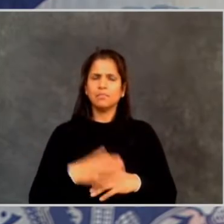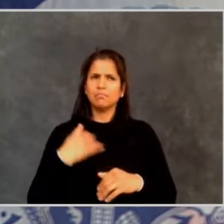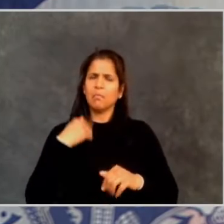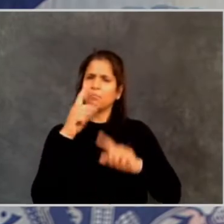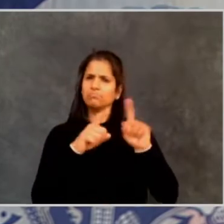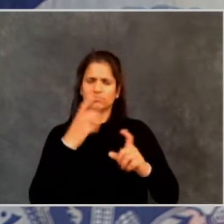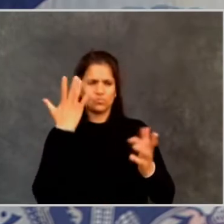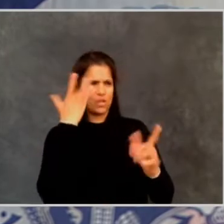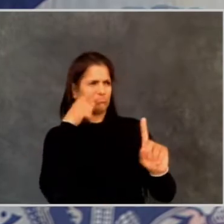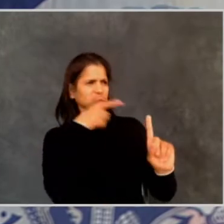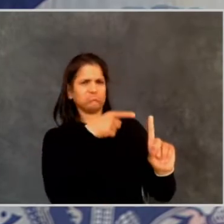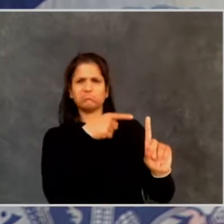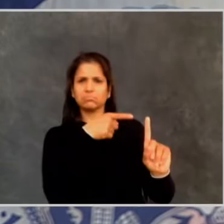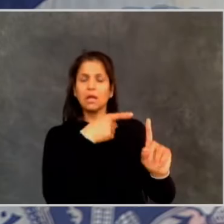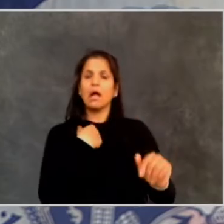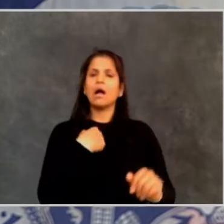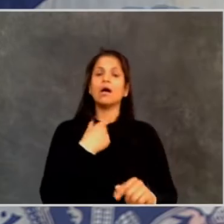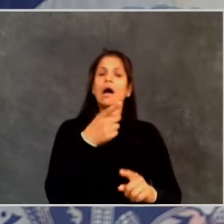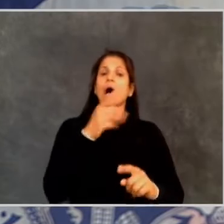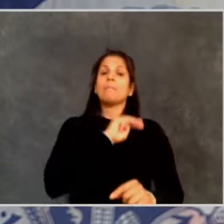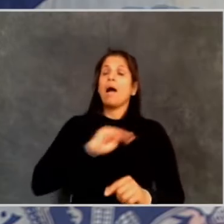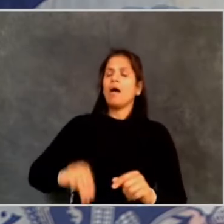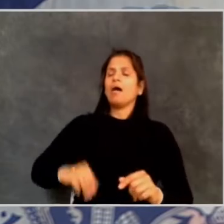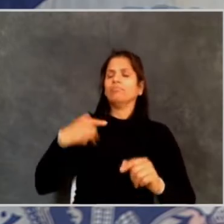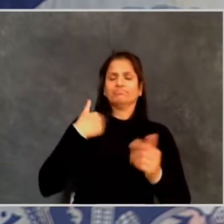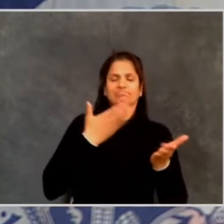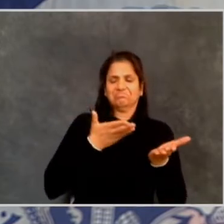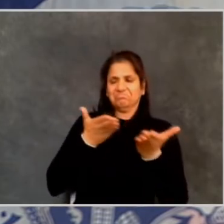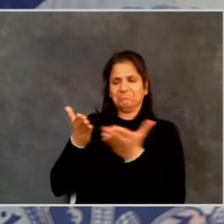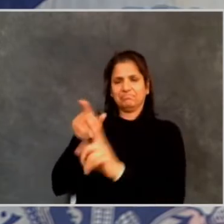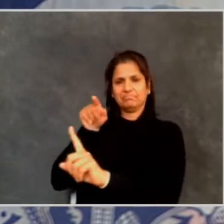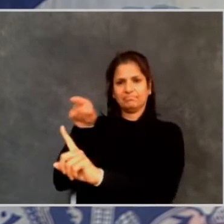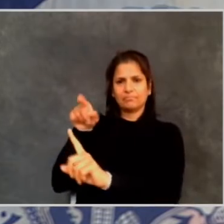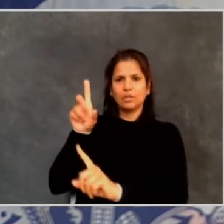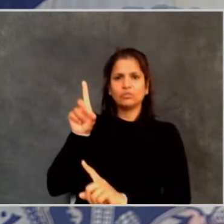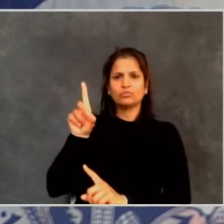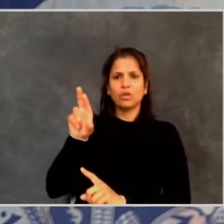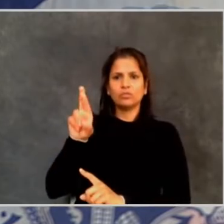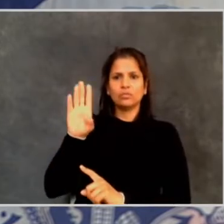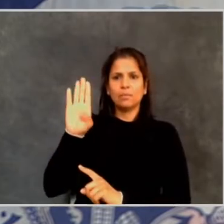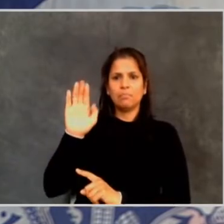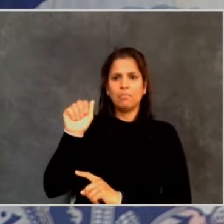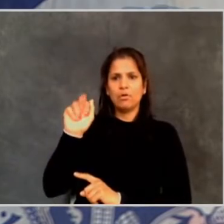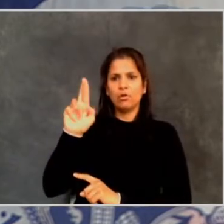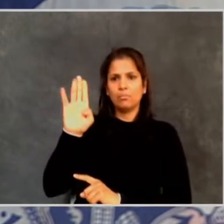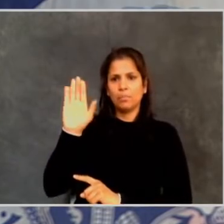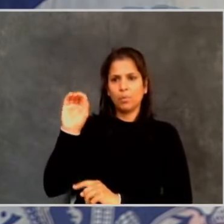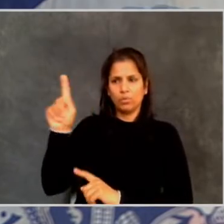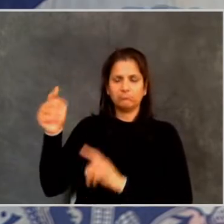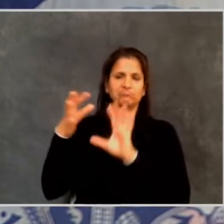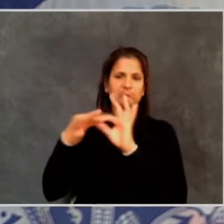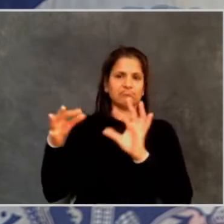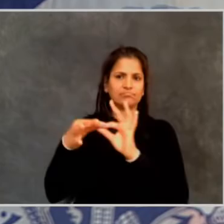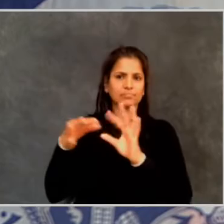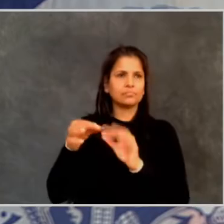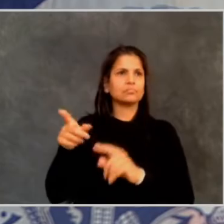this city, getting close to 3 million people in terms of total population. And second of all, I think it's fair to